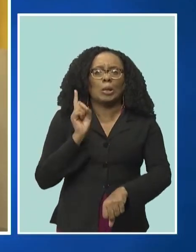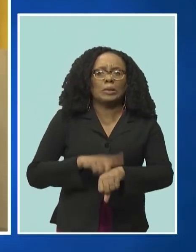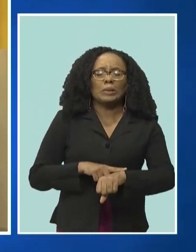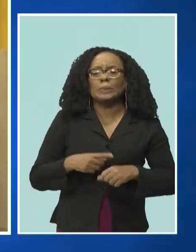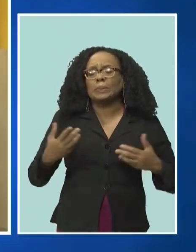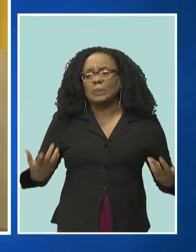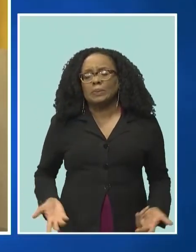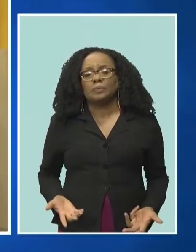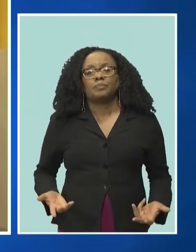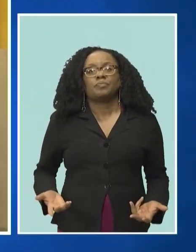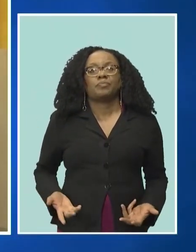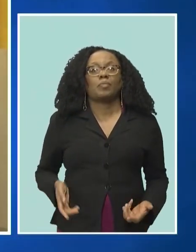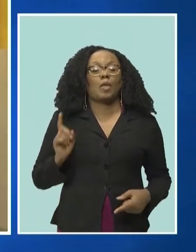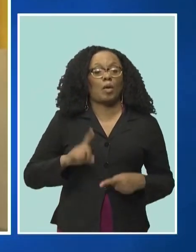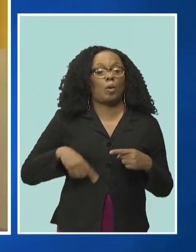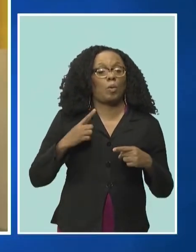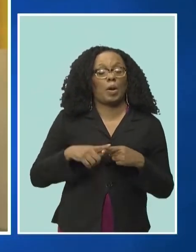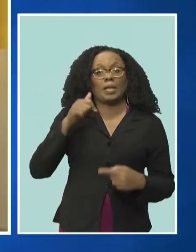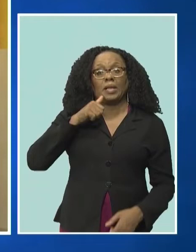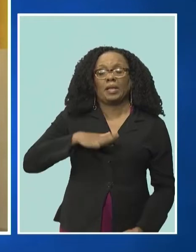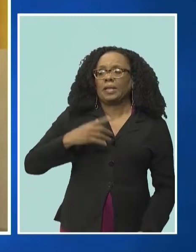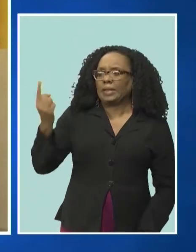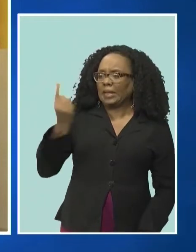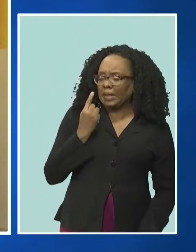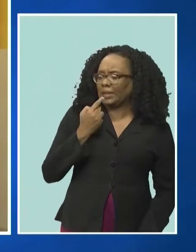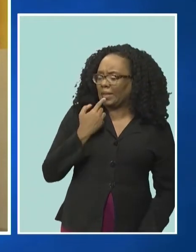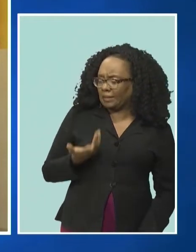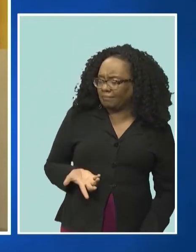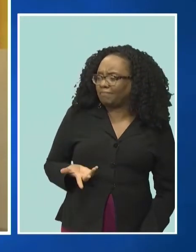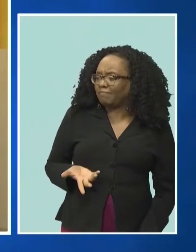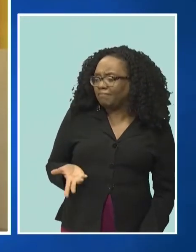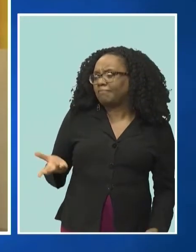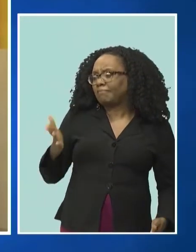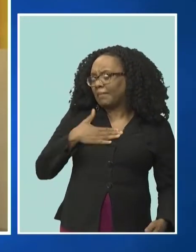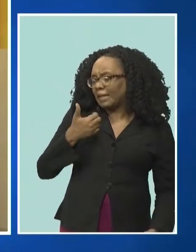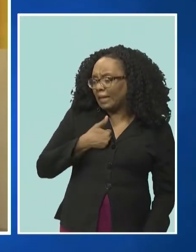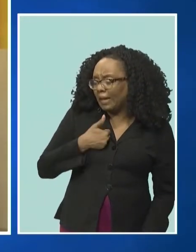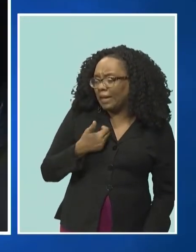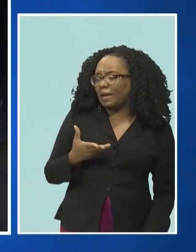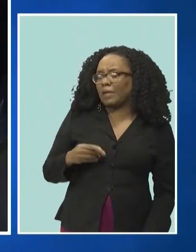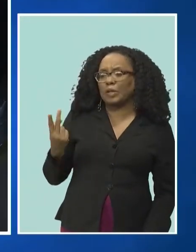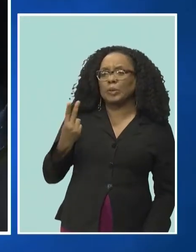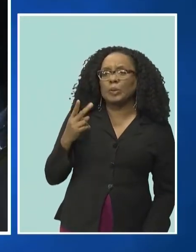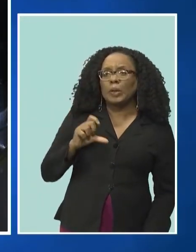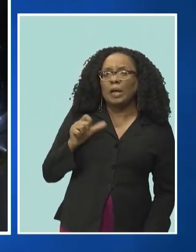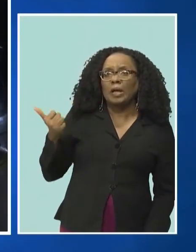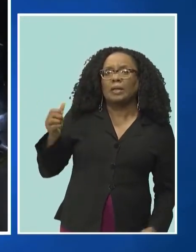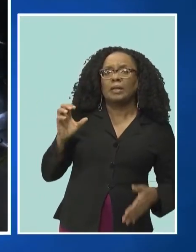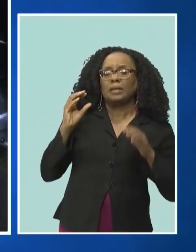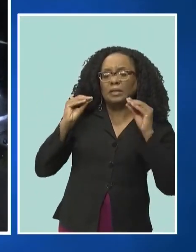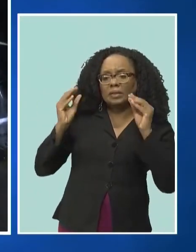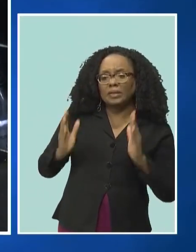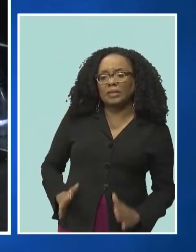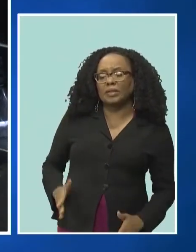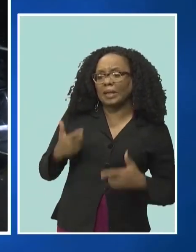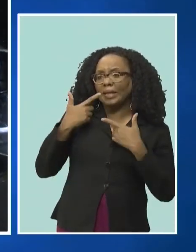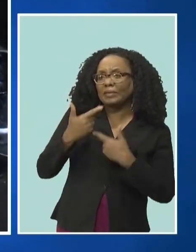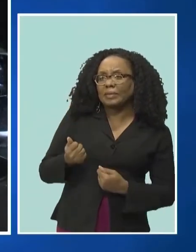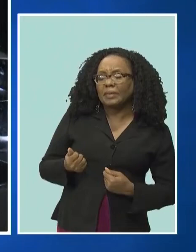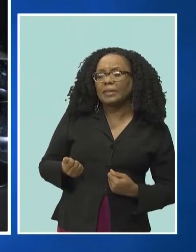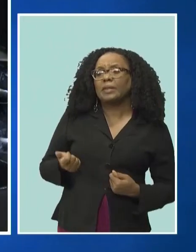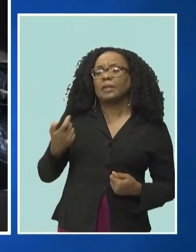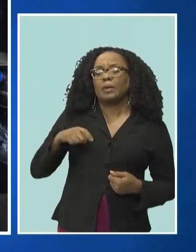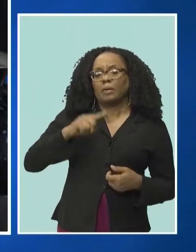So when Miss Elliott came to me and said, sir, myself, Mr. Lovell, and Ms. Trotman, we believe that we